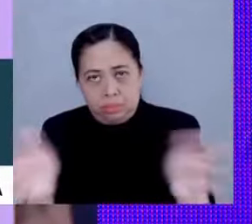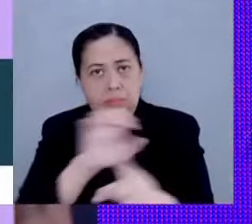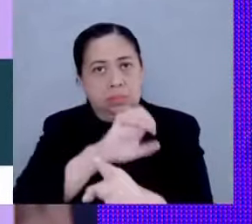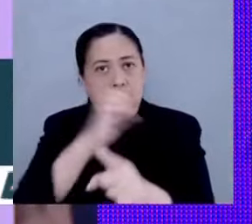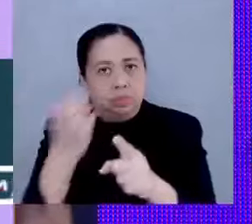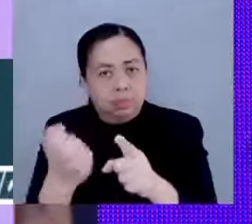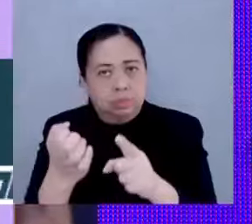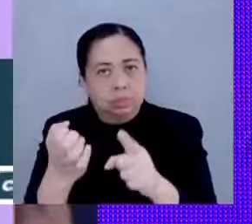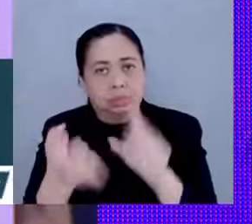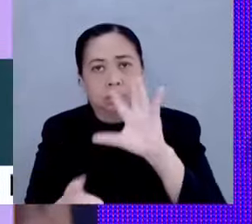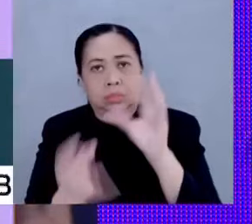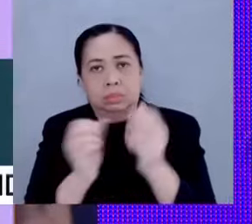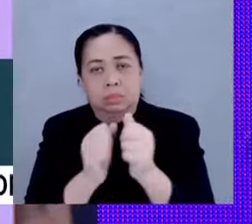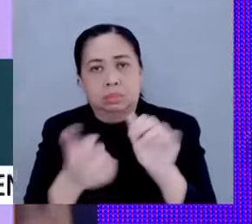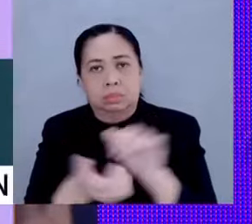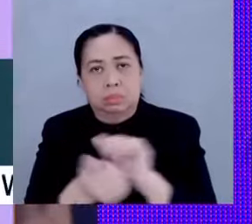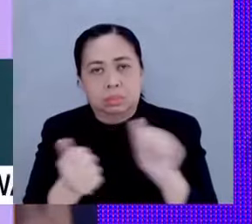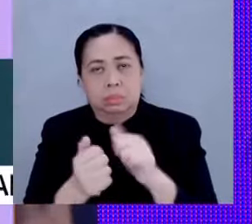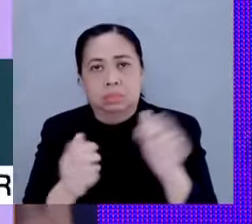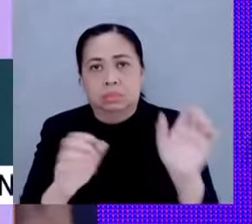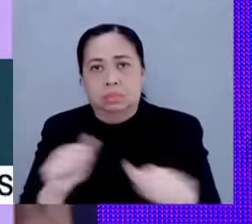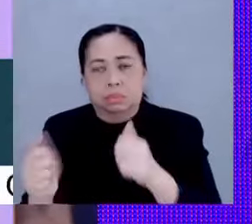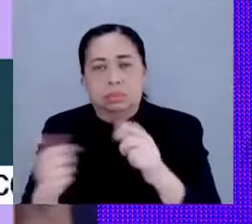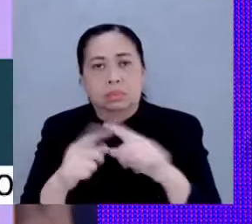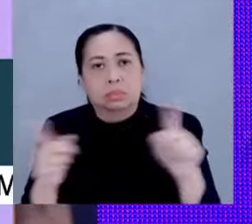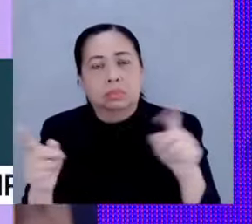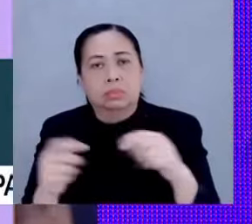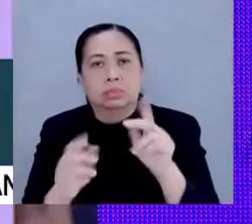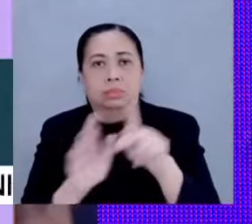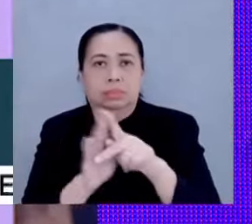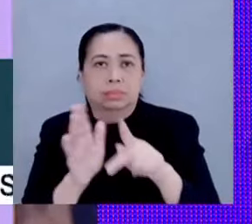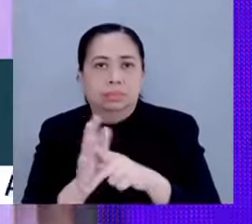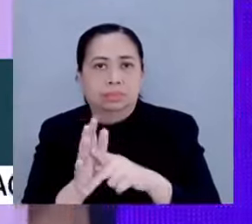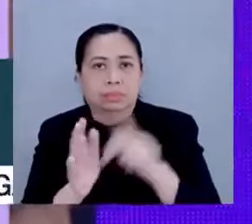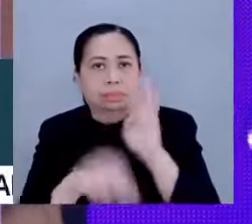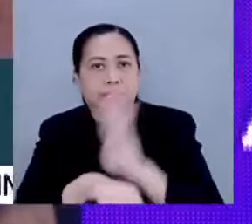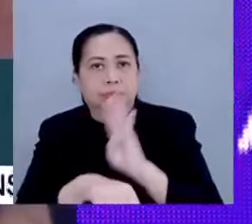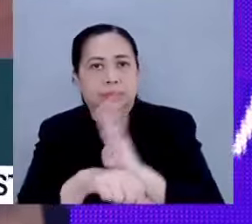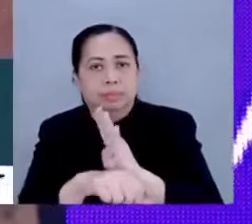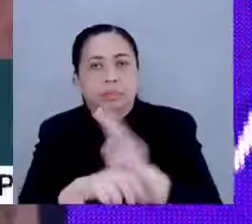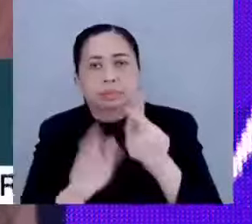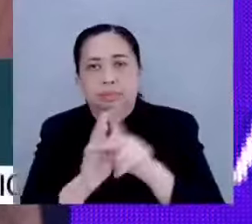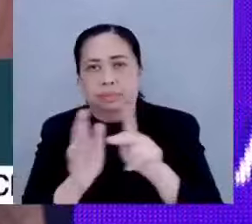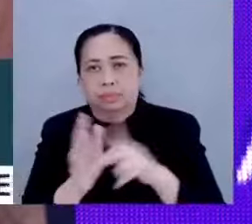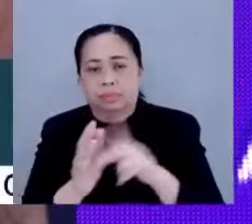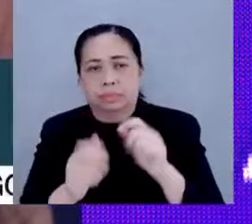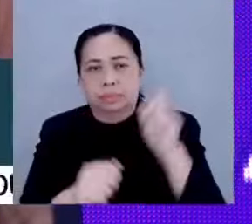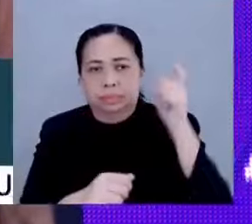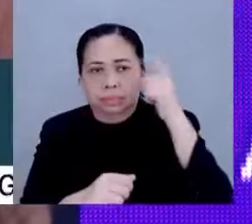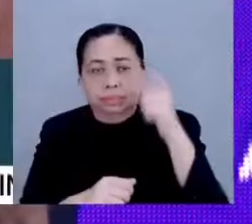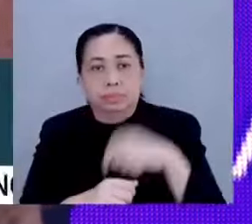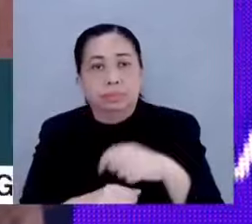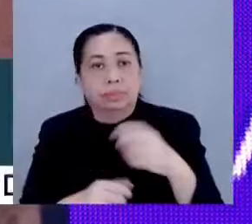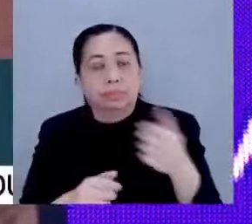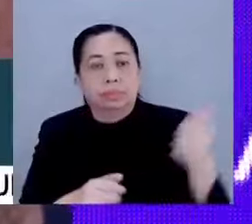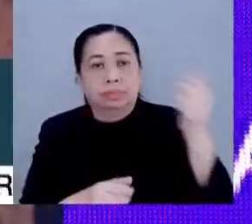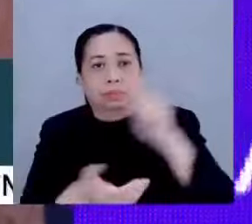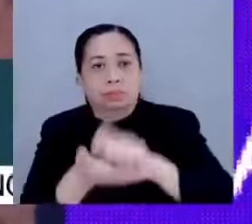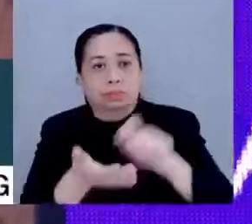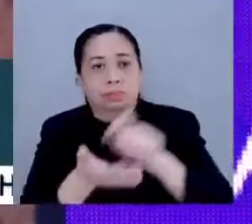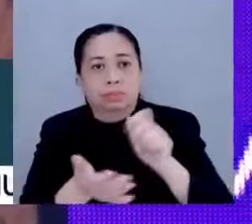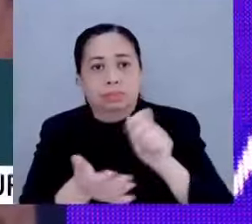action, and principled business practices and governance. Author and professor Robert Klitgaard shares an